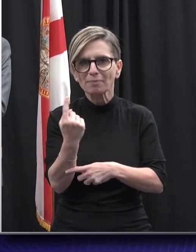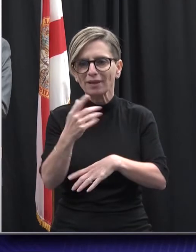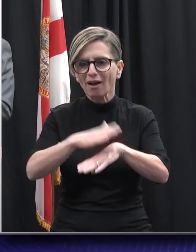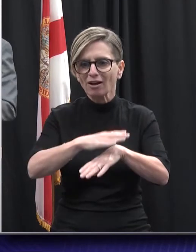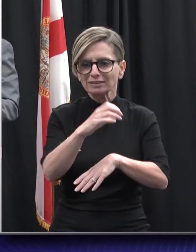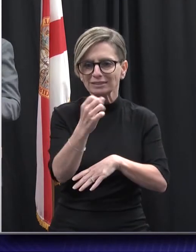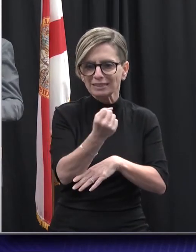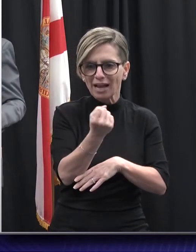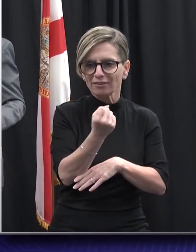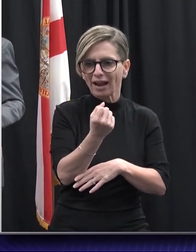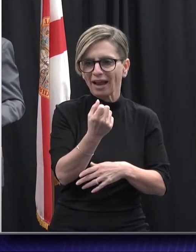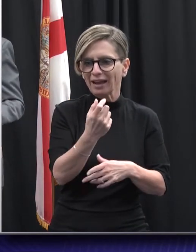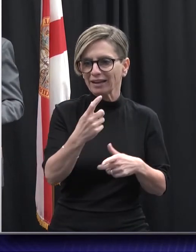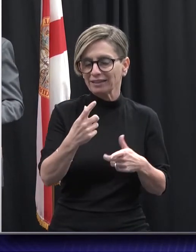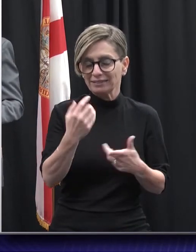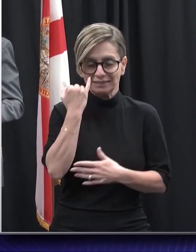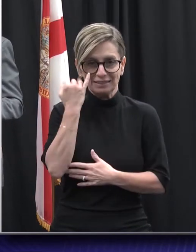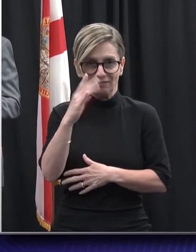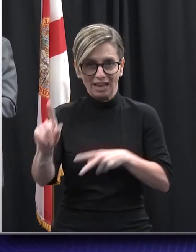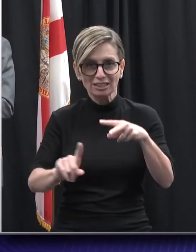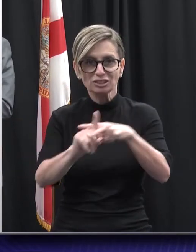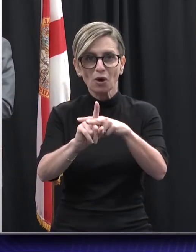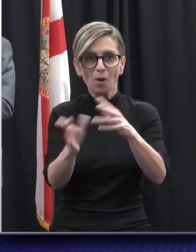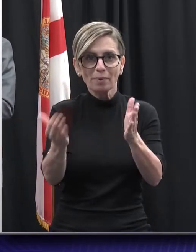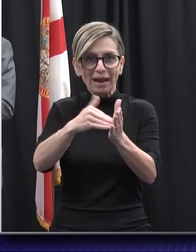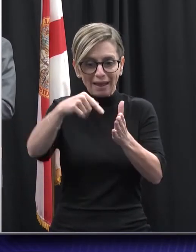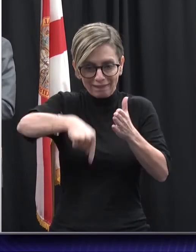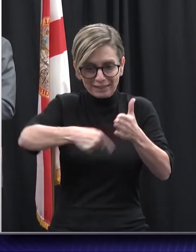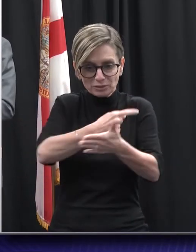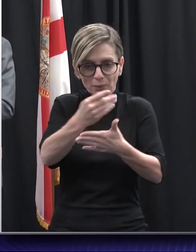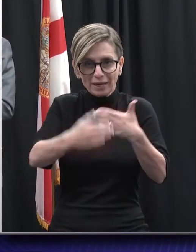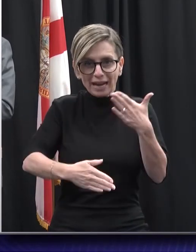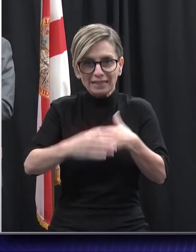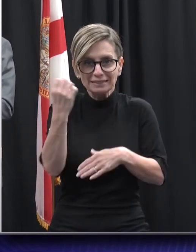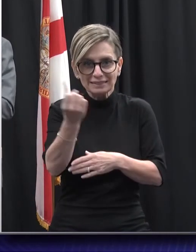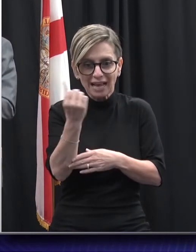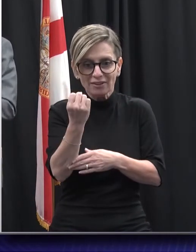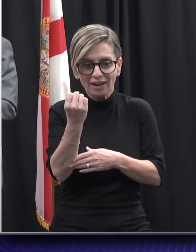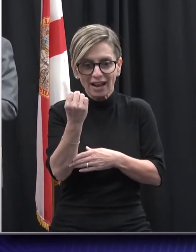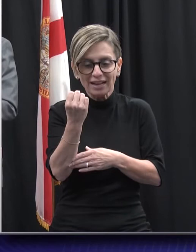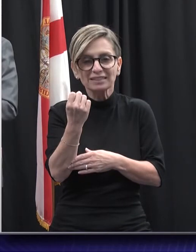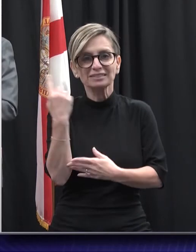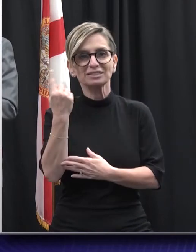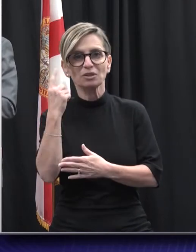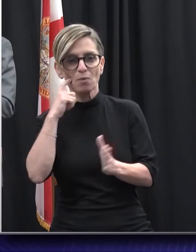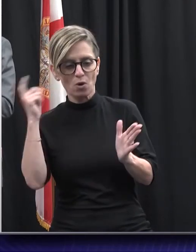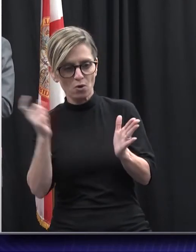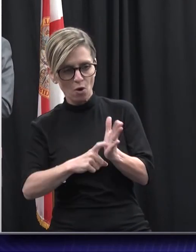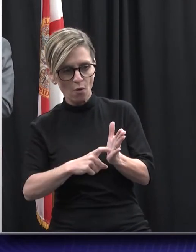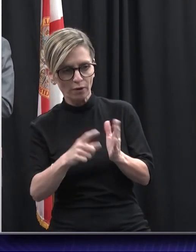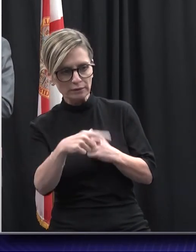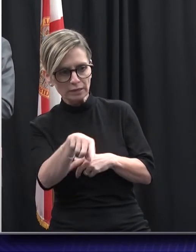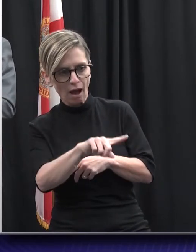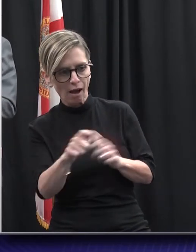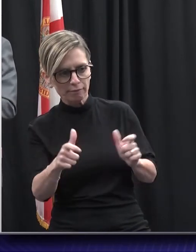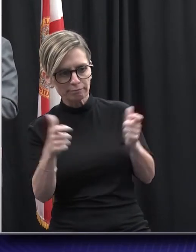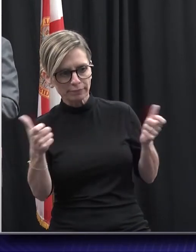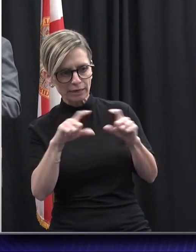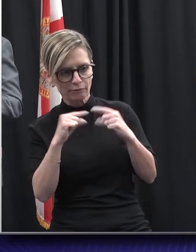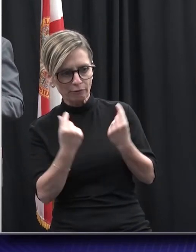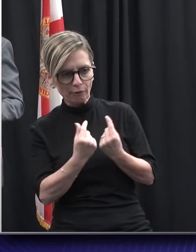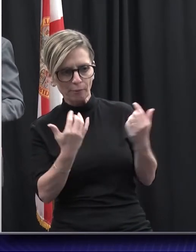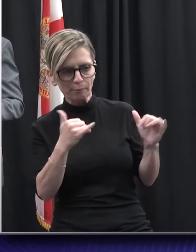Saturday comes back this next Saturday. If we can get a more prompt response, which is our goal, to ensure that